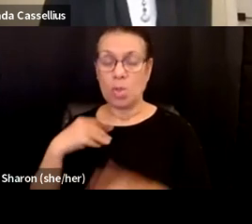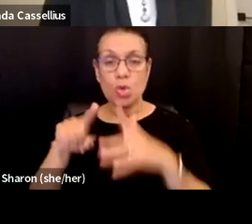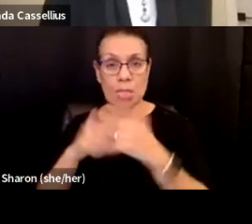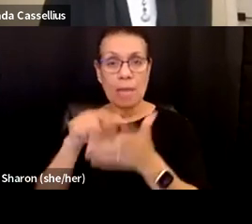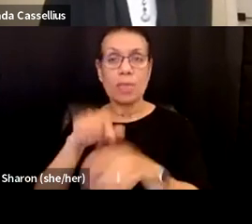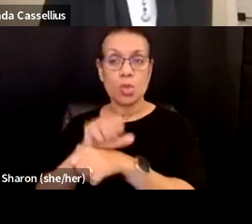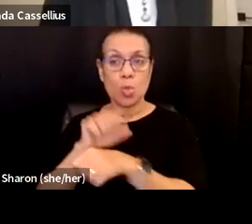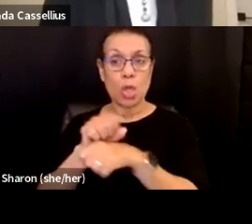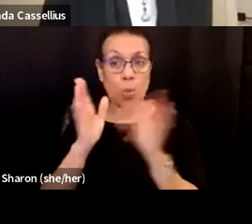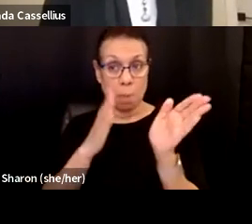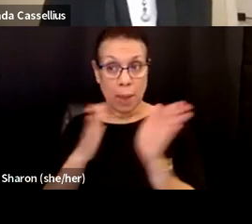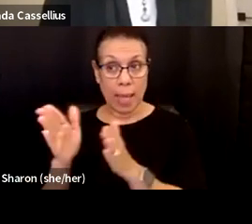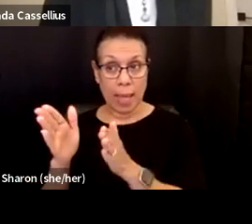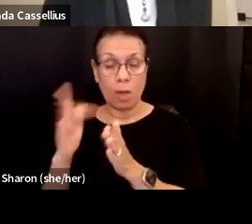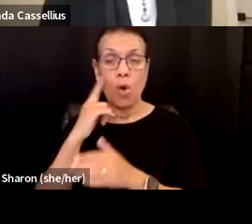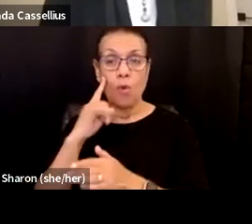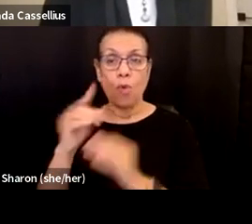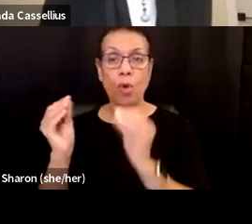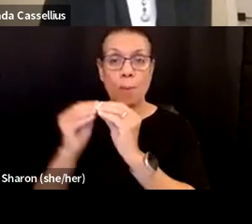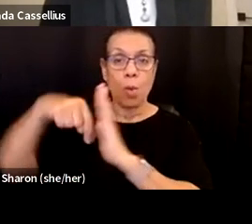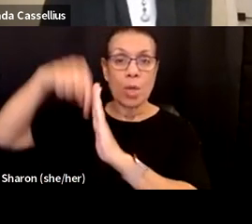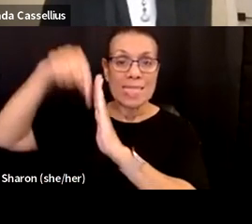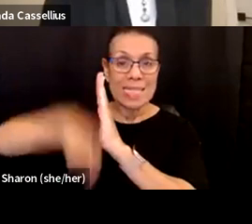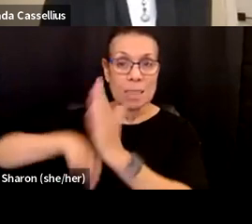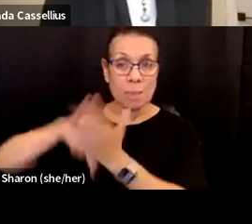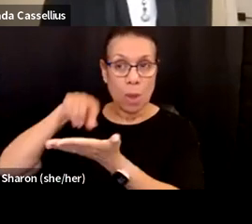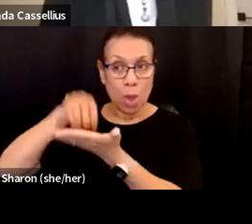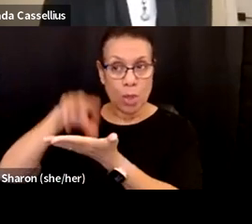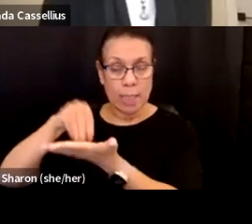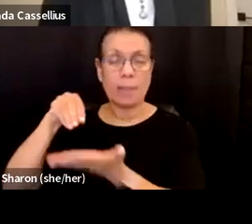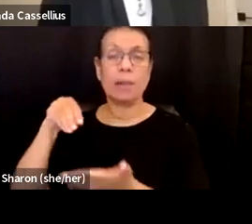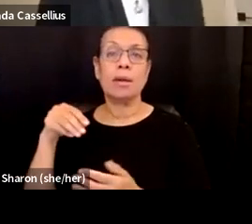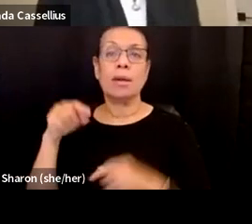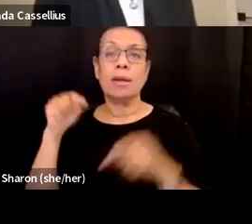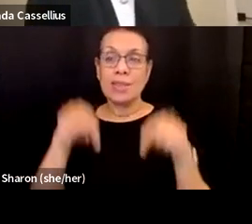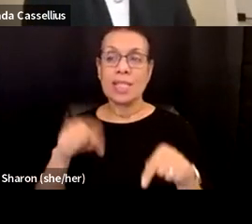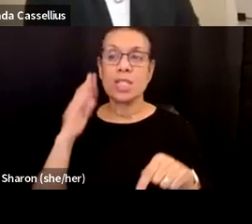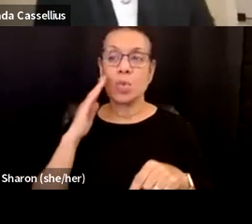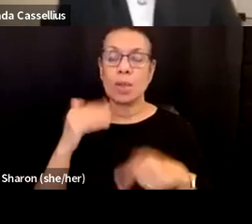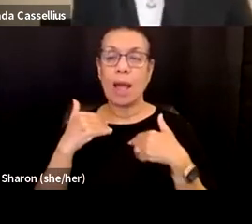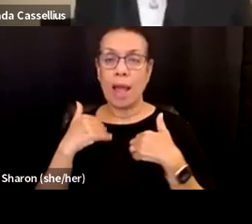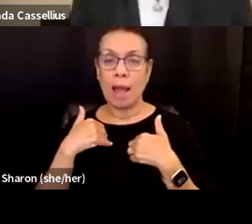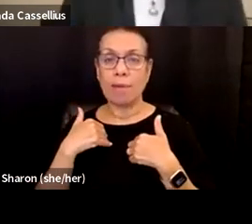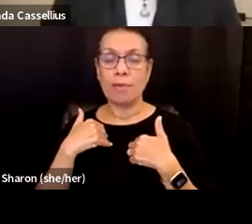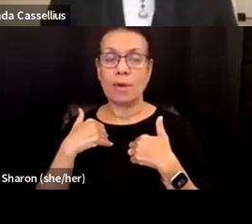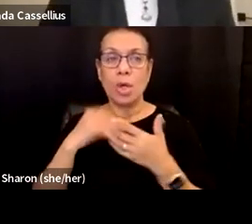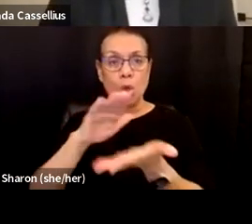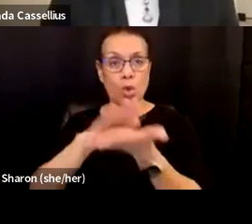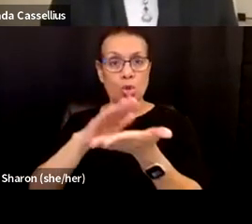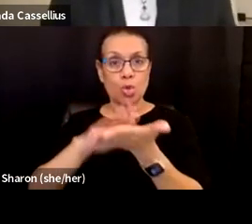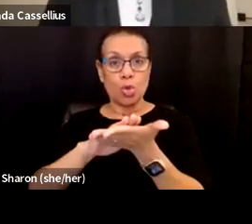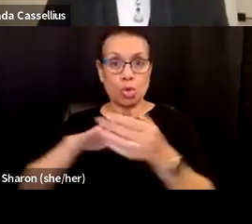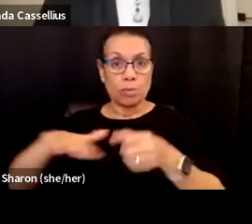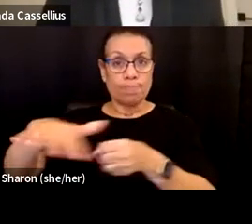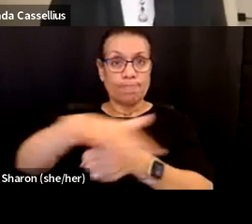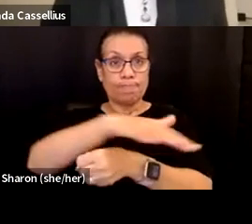of planning uh for the deeper learning rollout and really what it's doing is tying our overall district strategy of